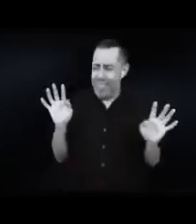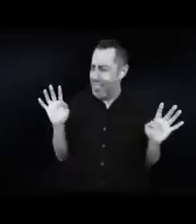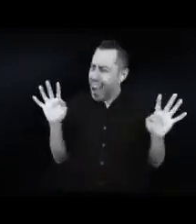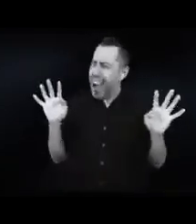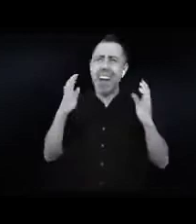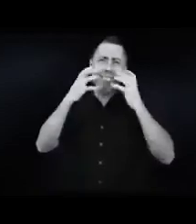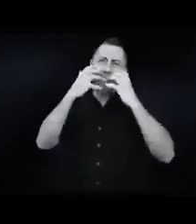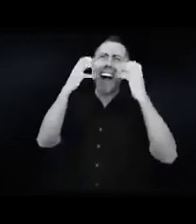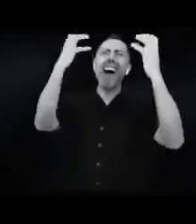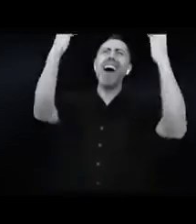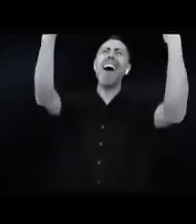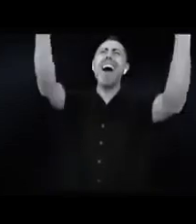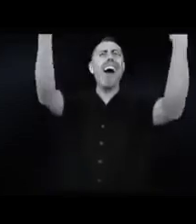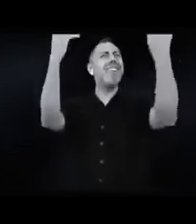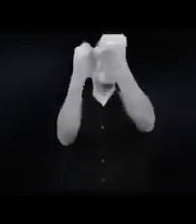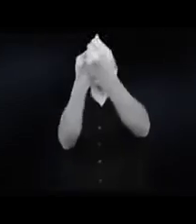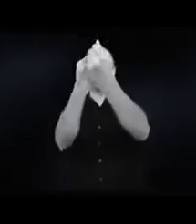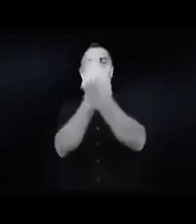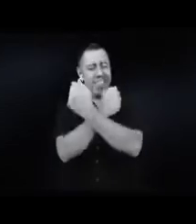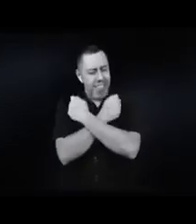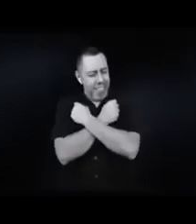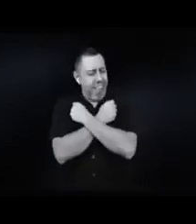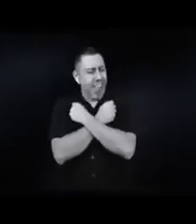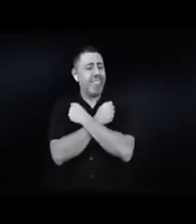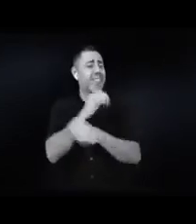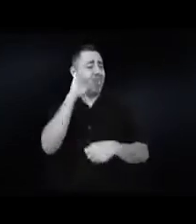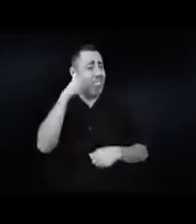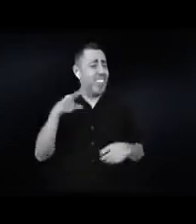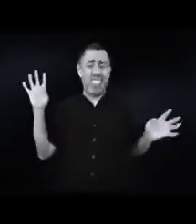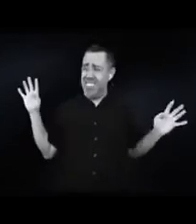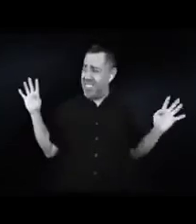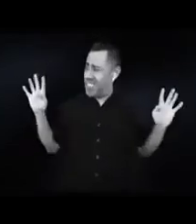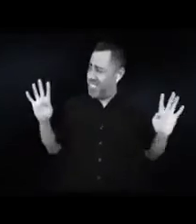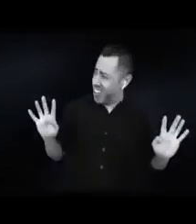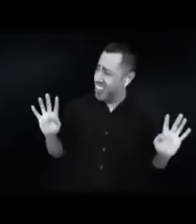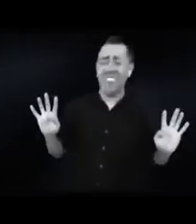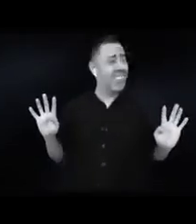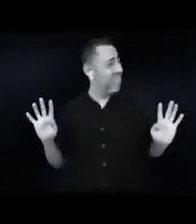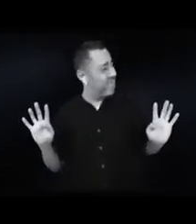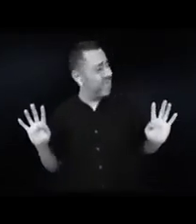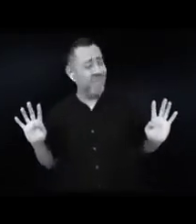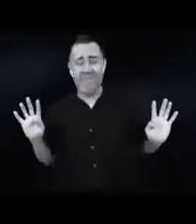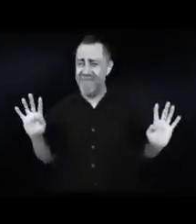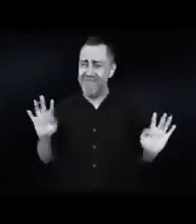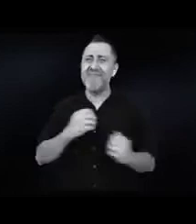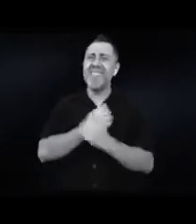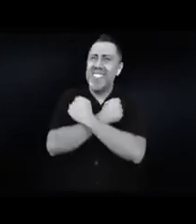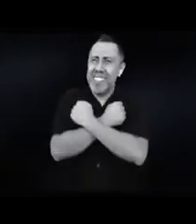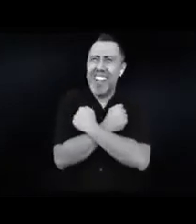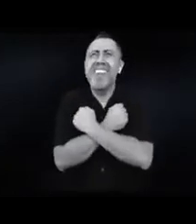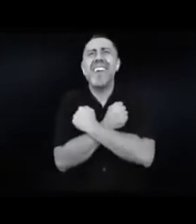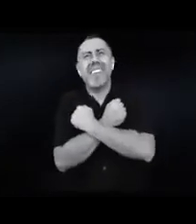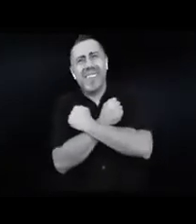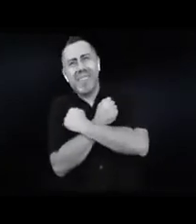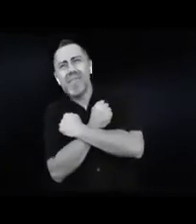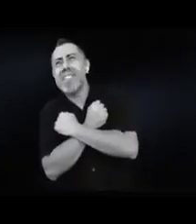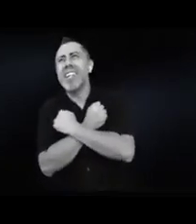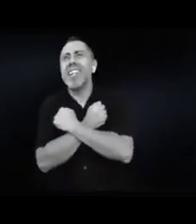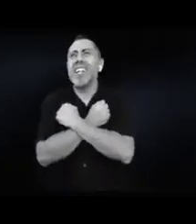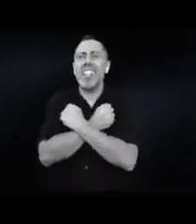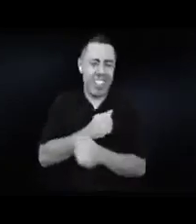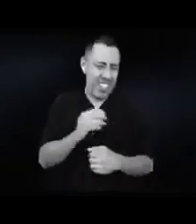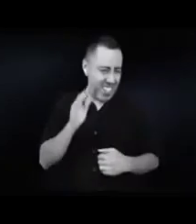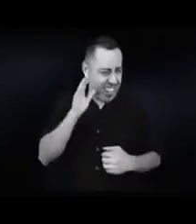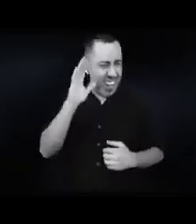love. We will rise and soar above. Stand in love, we will